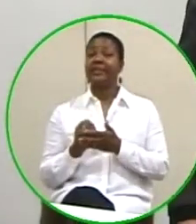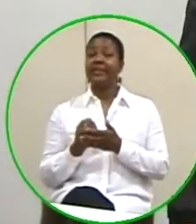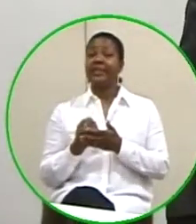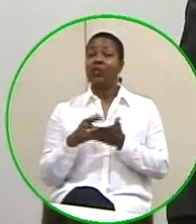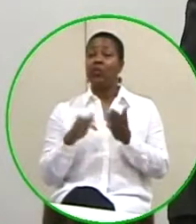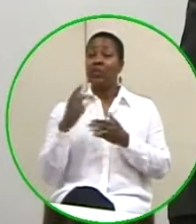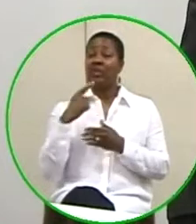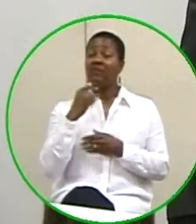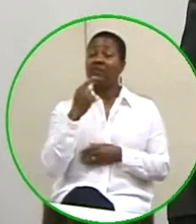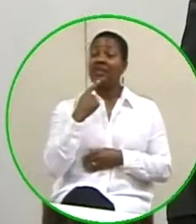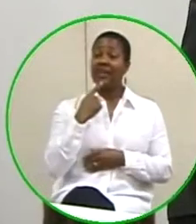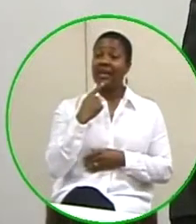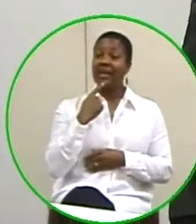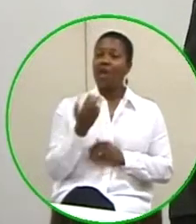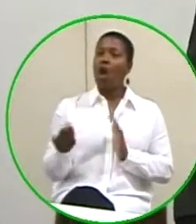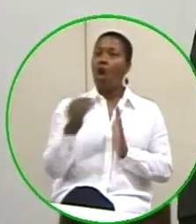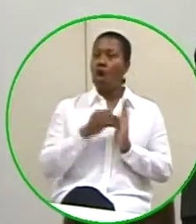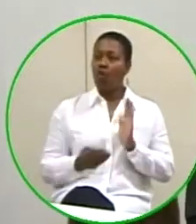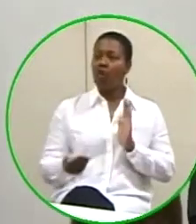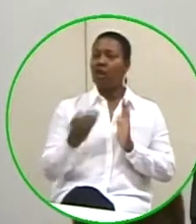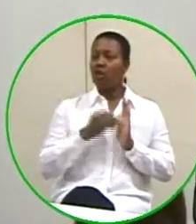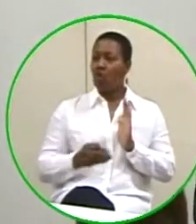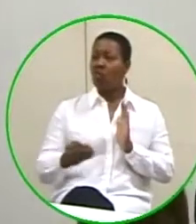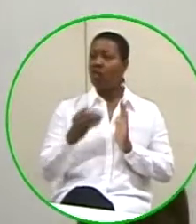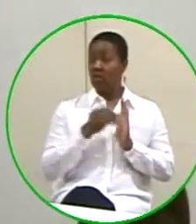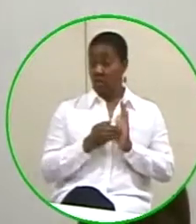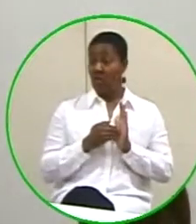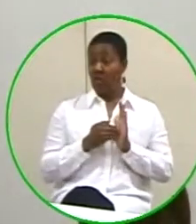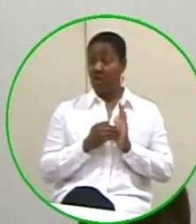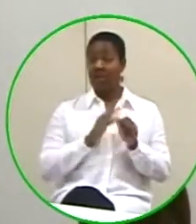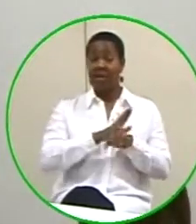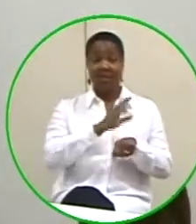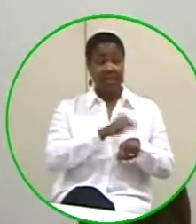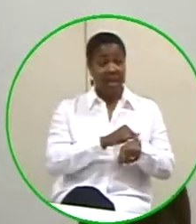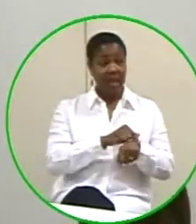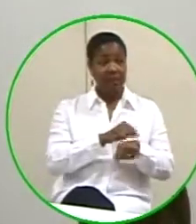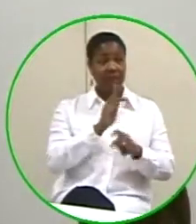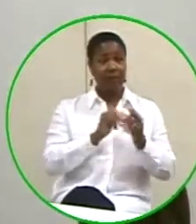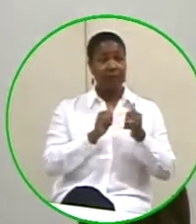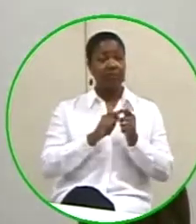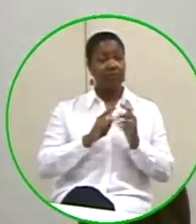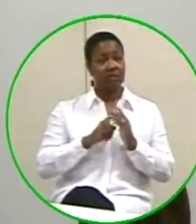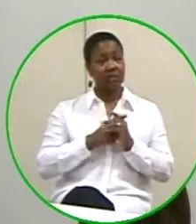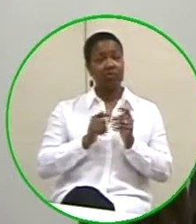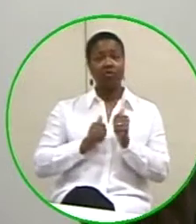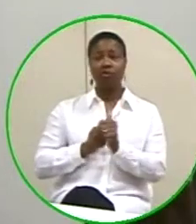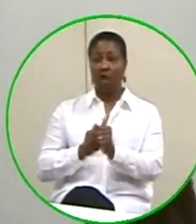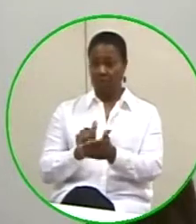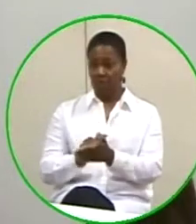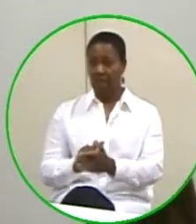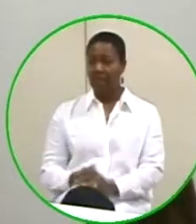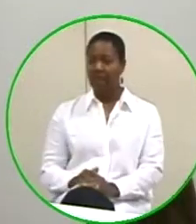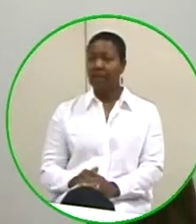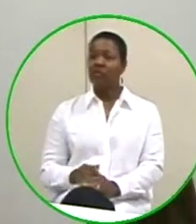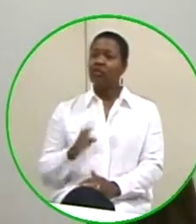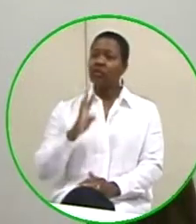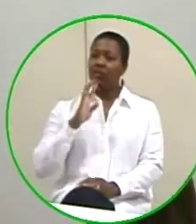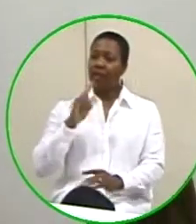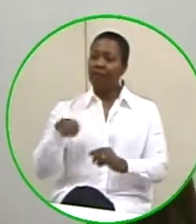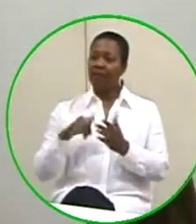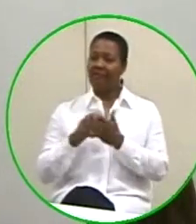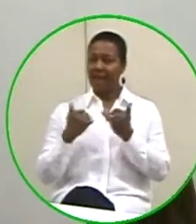that if you say something over and over enough, people start moving in that direction. So start talking about